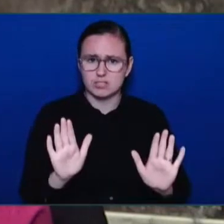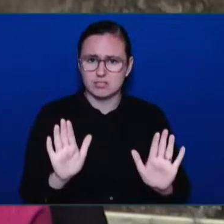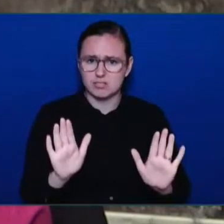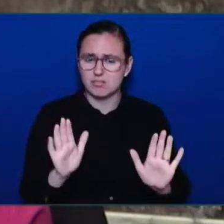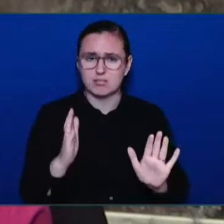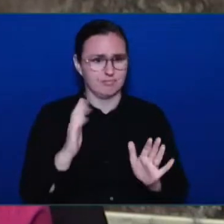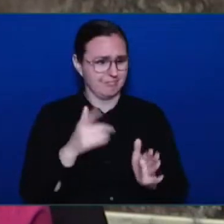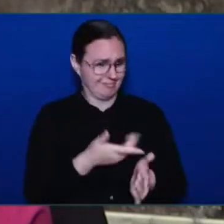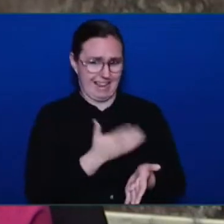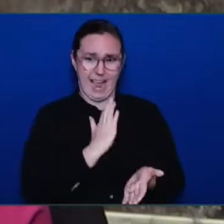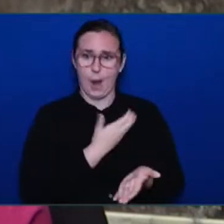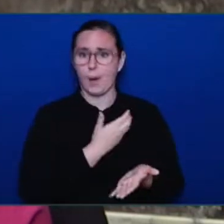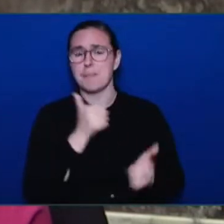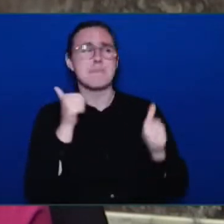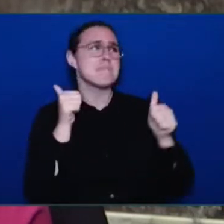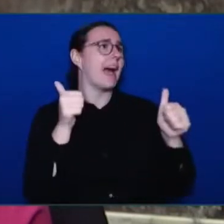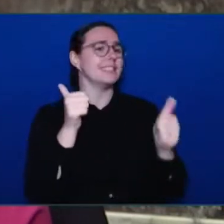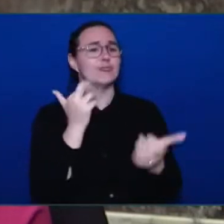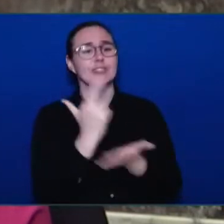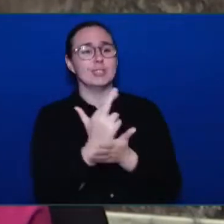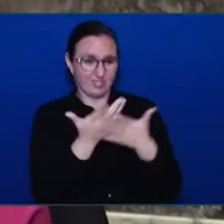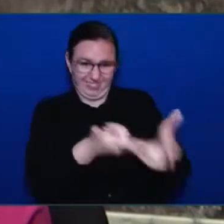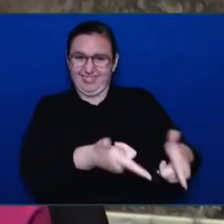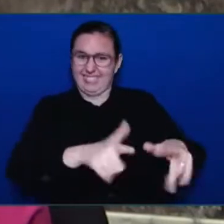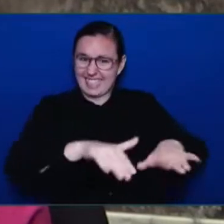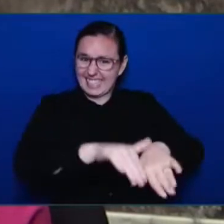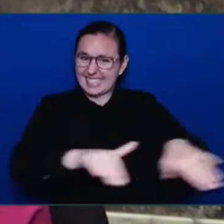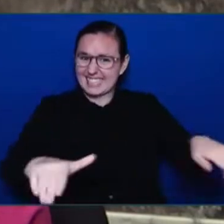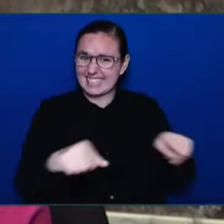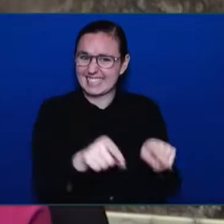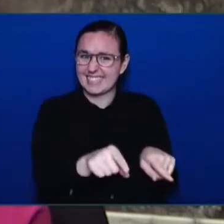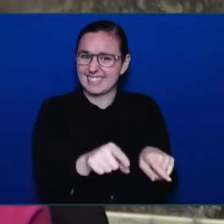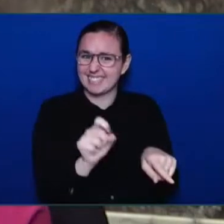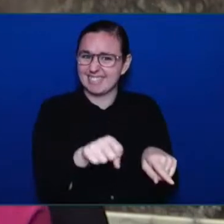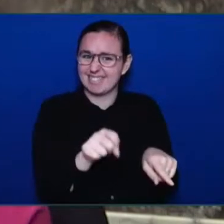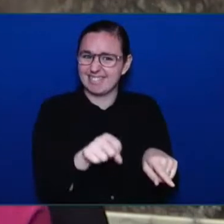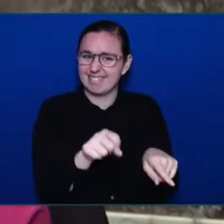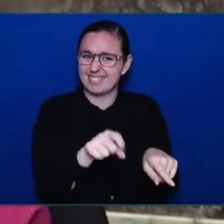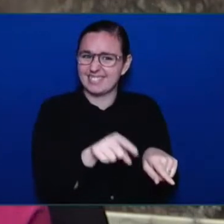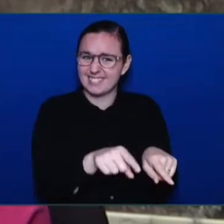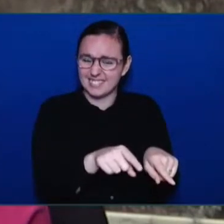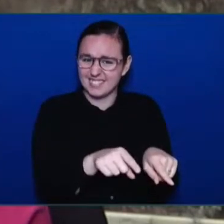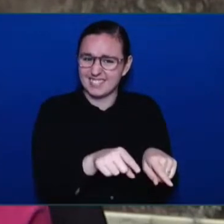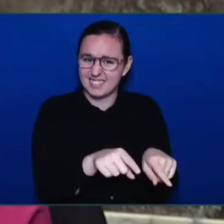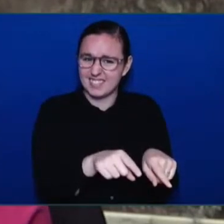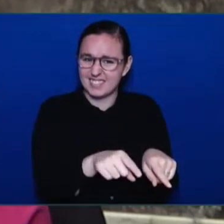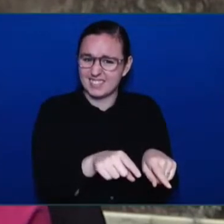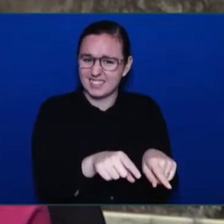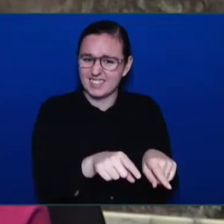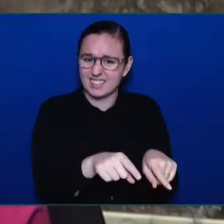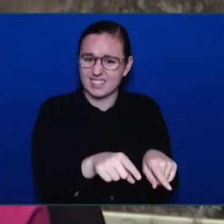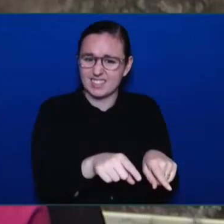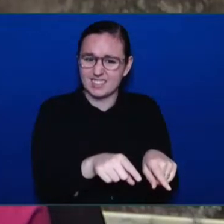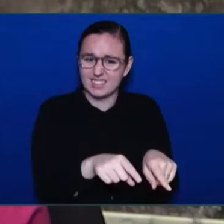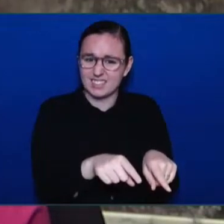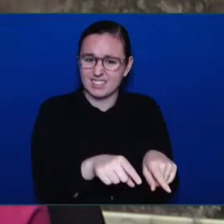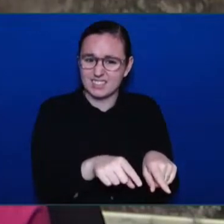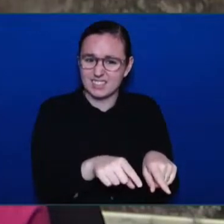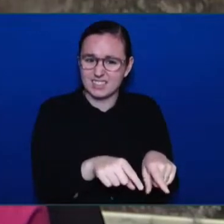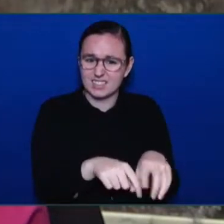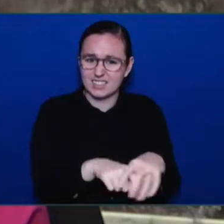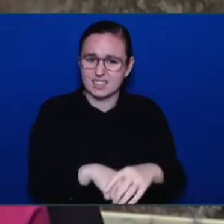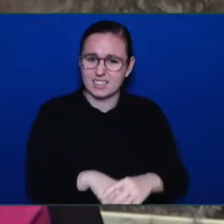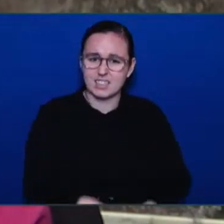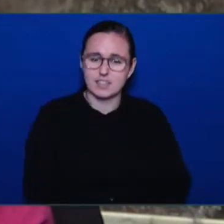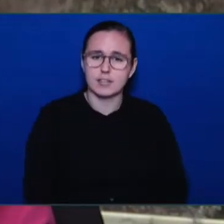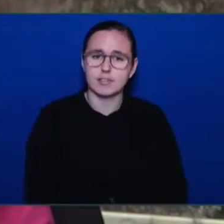investing in public education. It's why the member says this isn't about bargaining, and it is about bargaining. His examples were about bargaining, and that is why we have